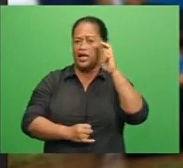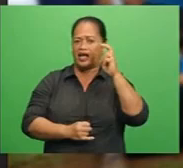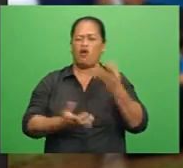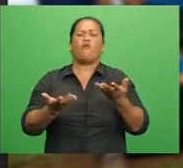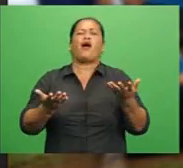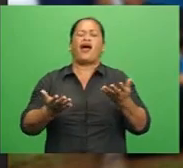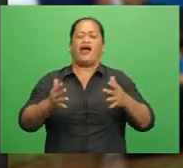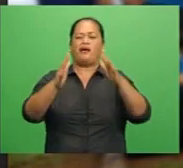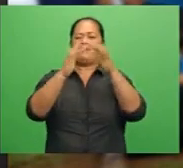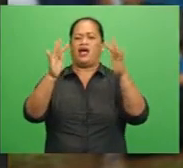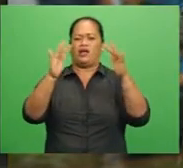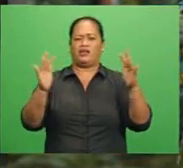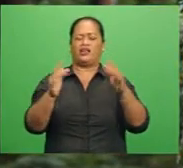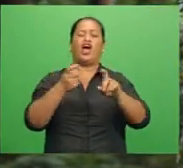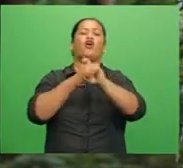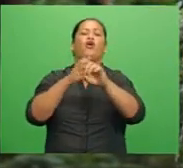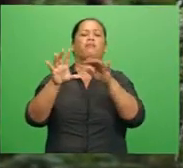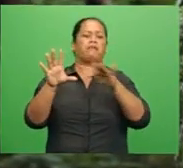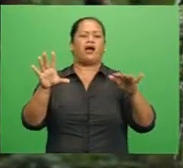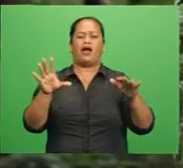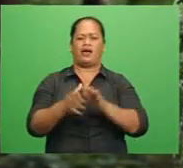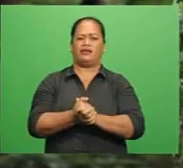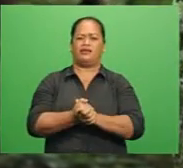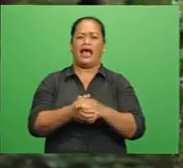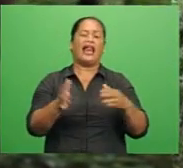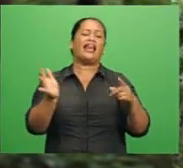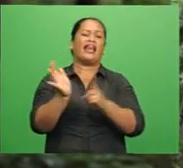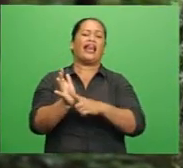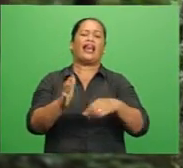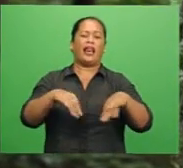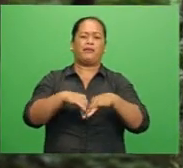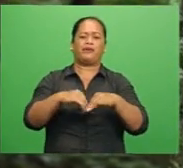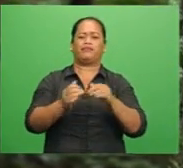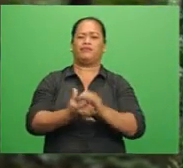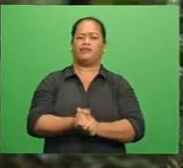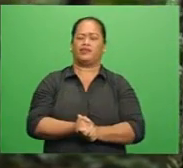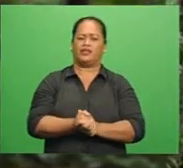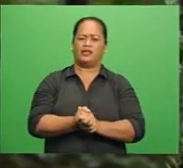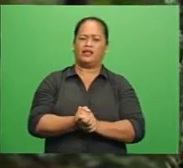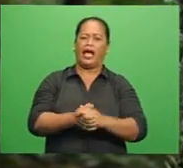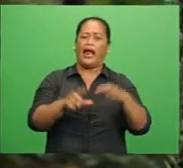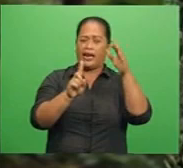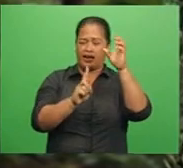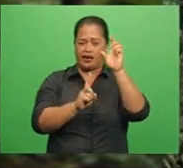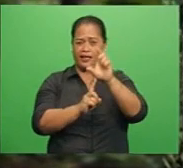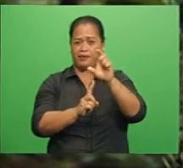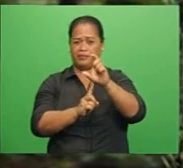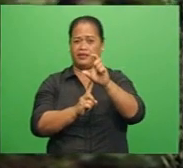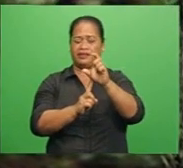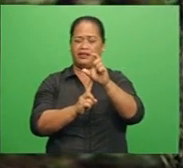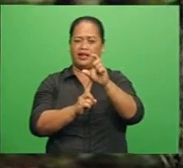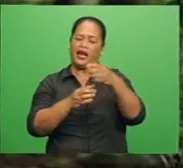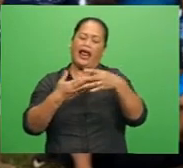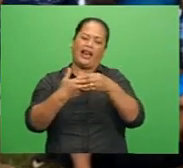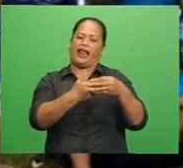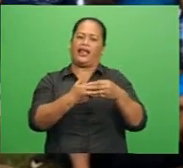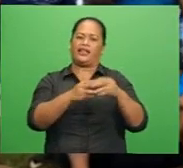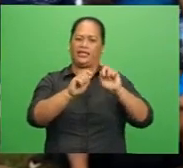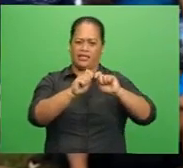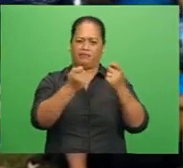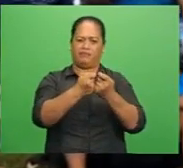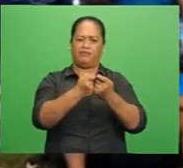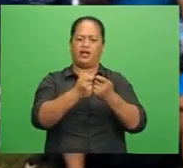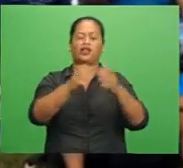head coach Gareth Baber. Strength and conditioning coach Nathanieli Dhawanimbuka took the team to the mountain. Fiji Rugby Union